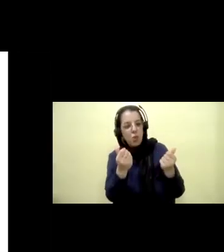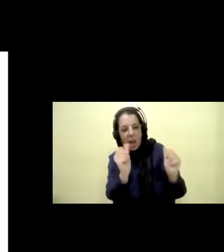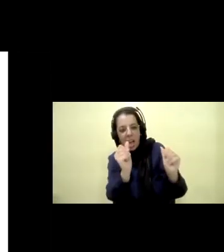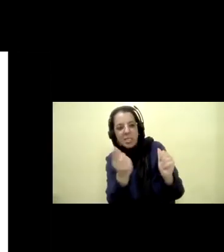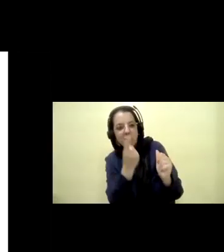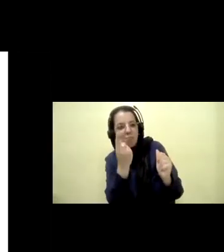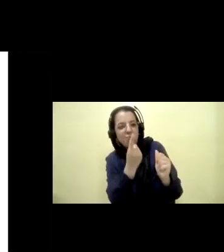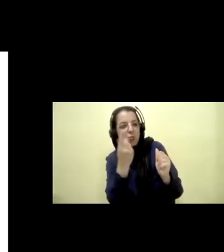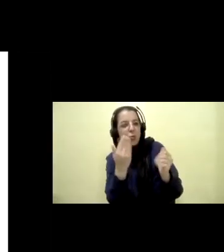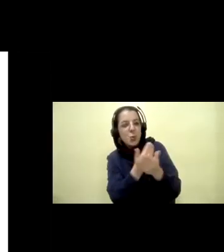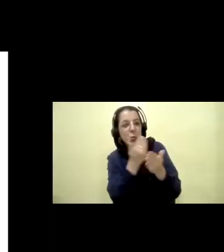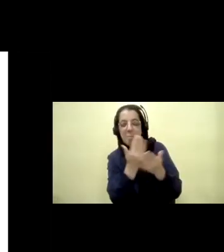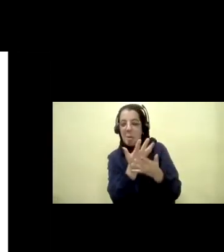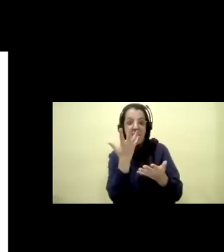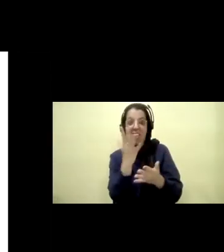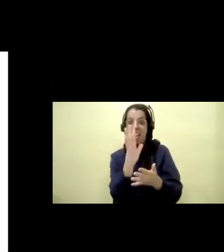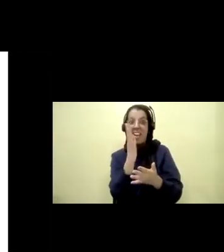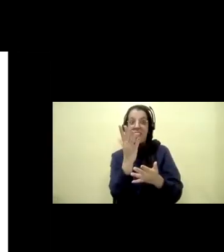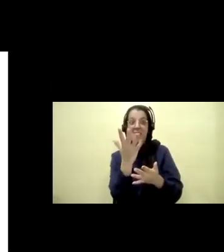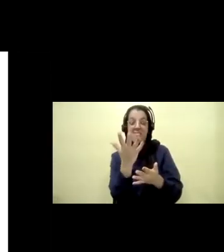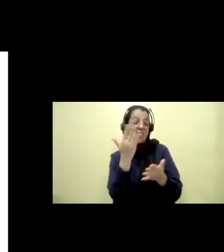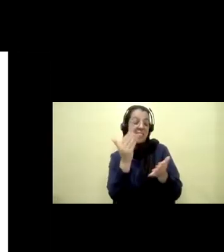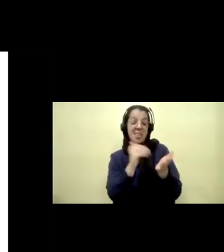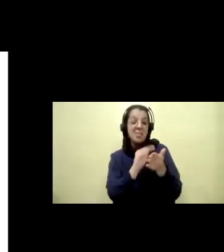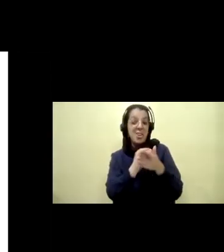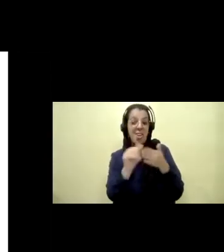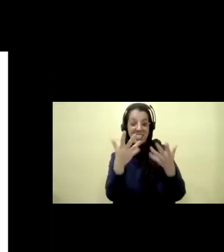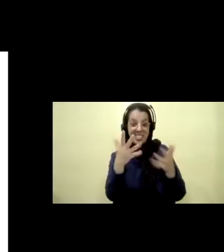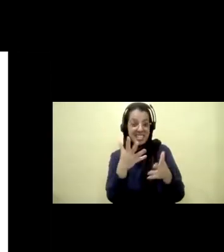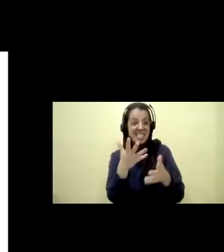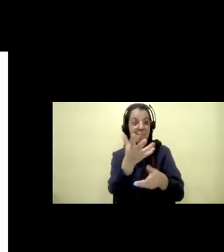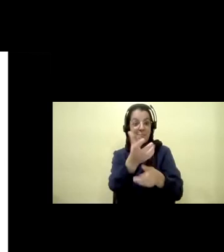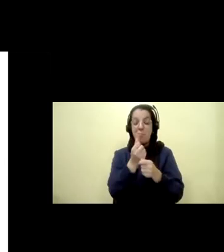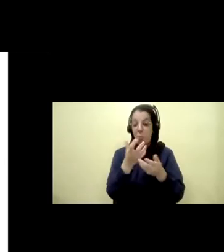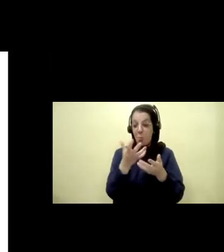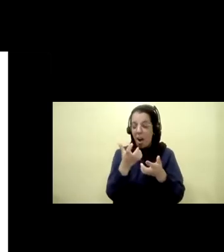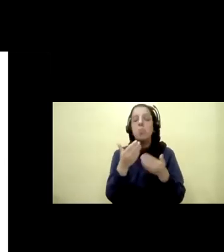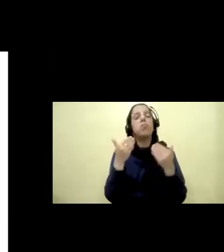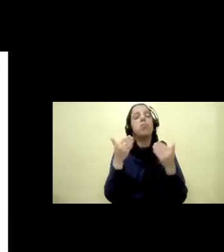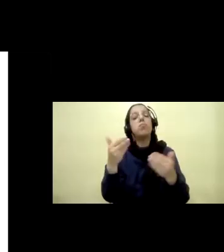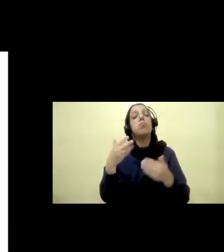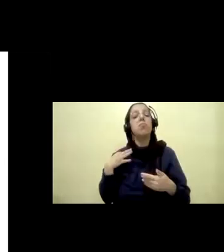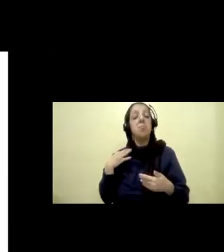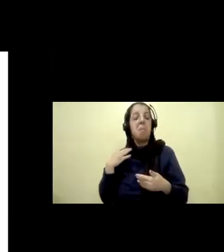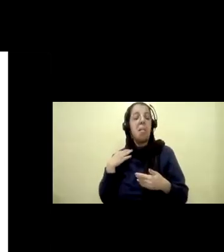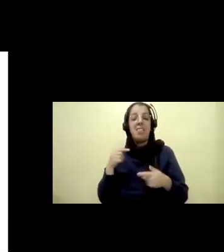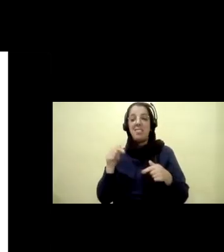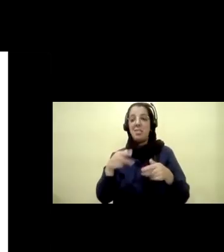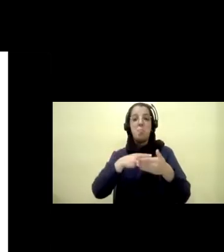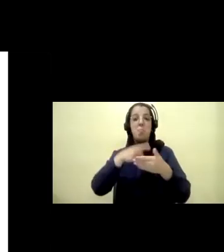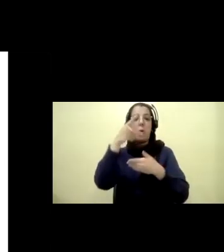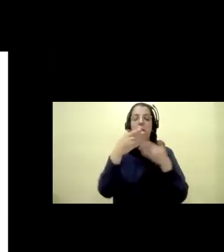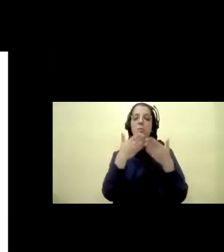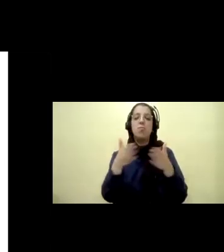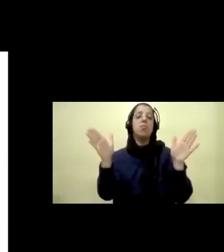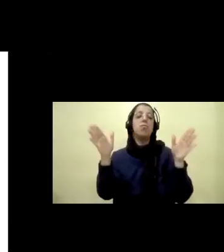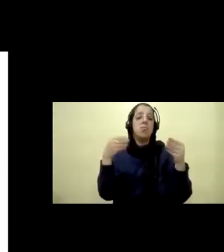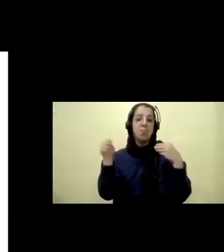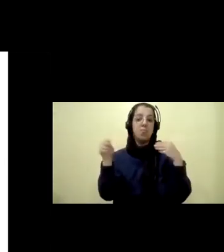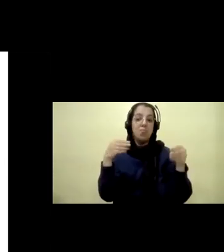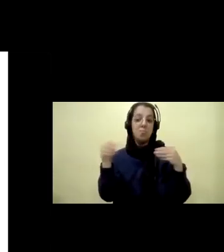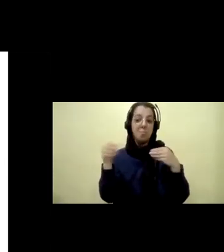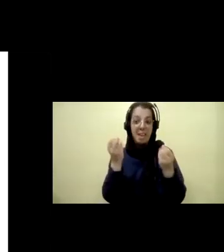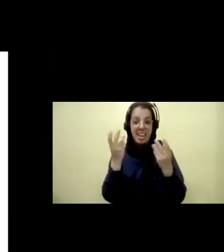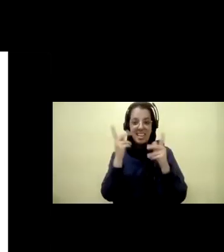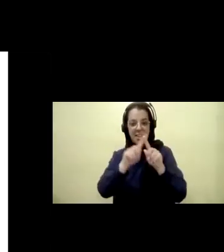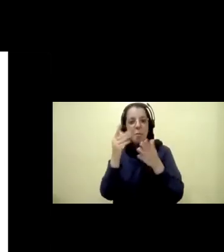need $5,000, that's also okay. It's a really open program, lots of room for all different sorts of